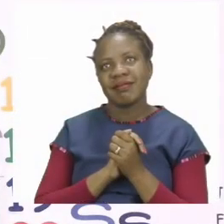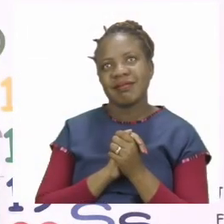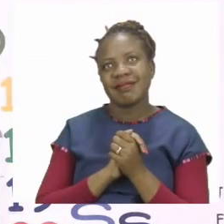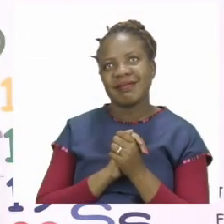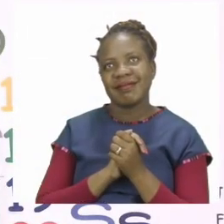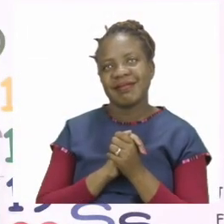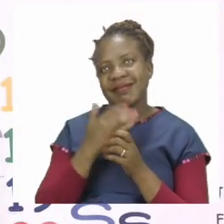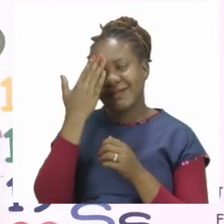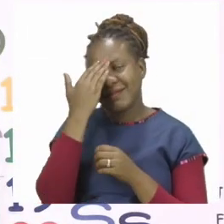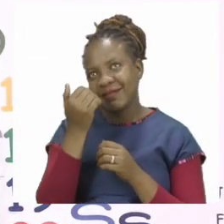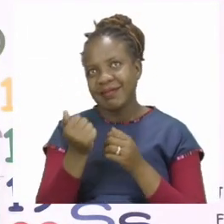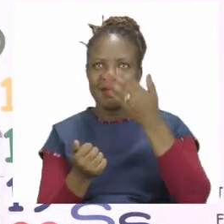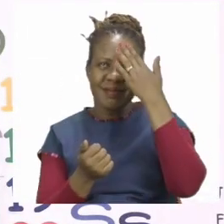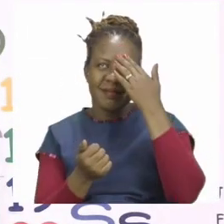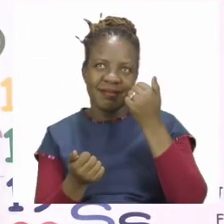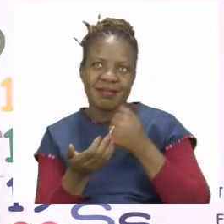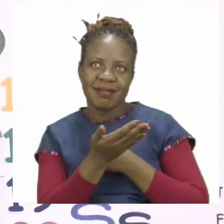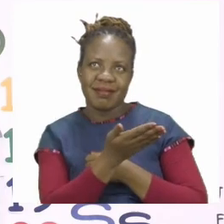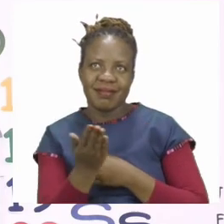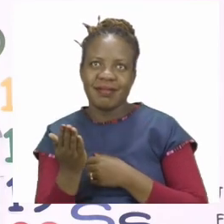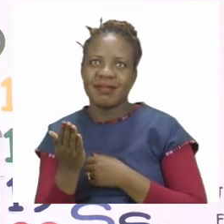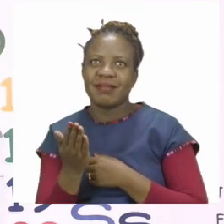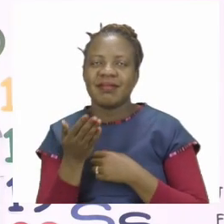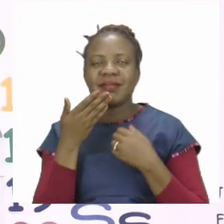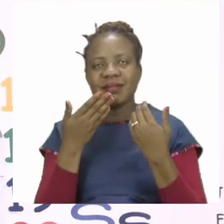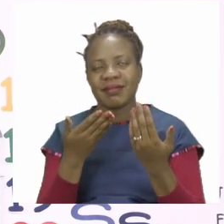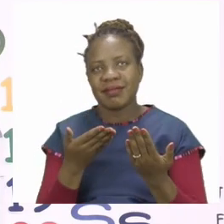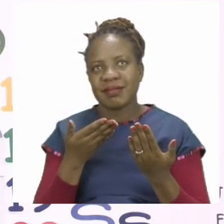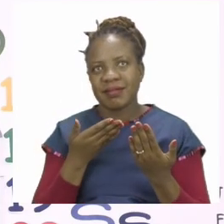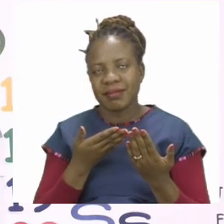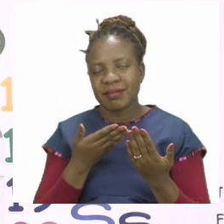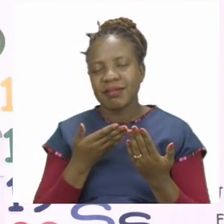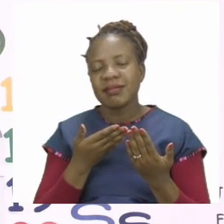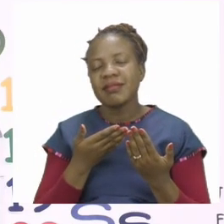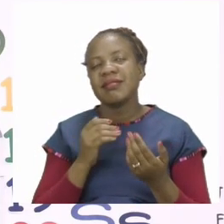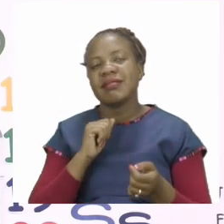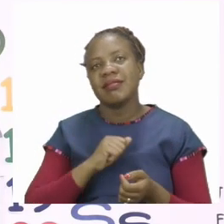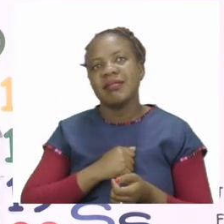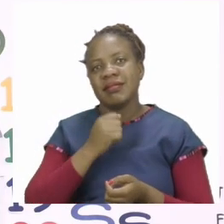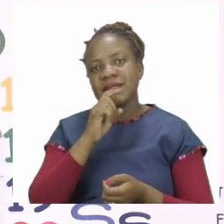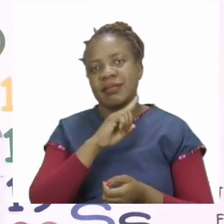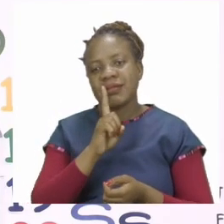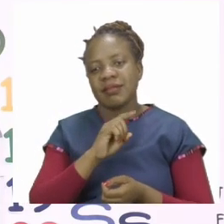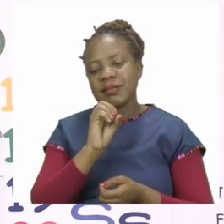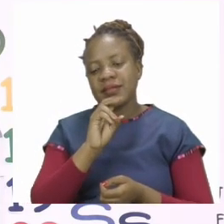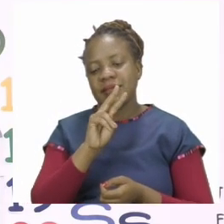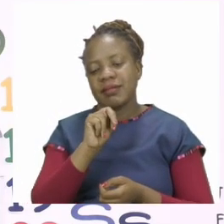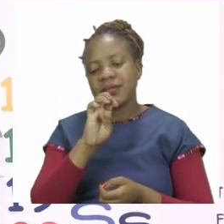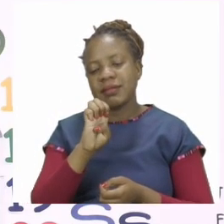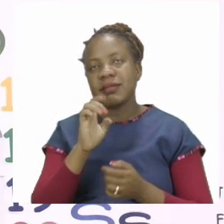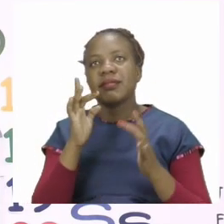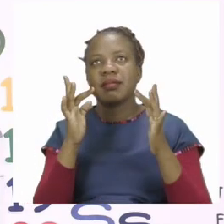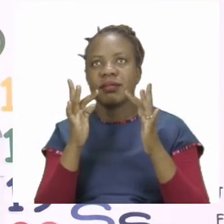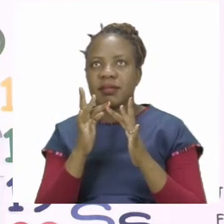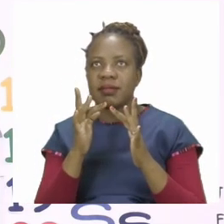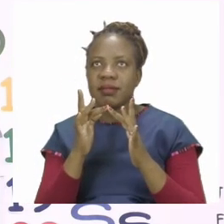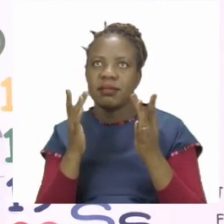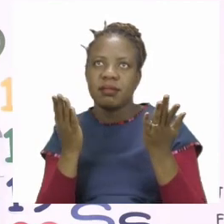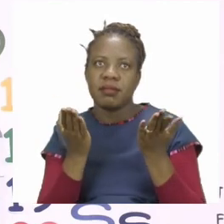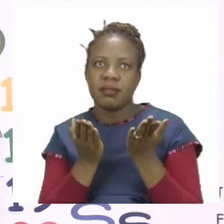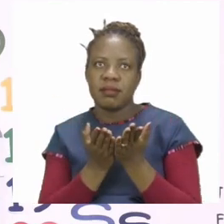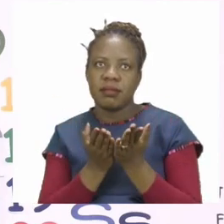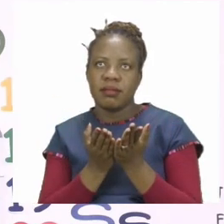Good day, everyone. Welcome to My Zone Online School. I am Teacher